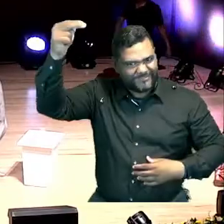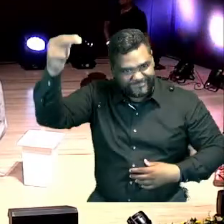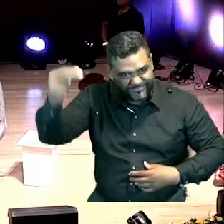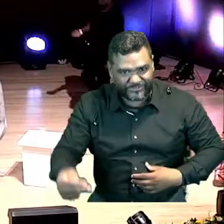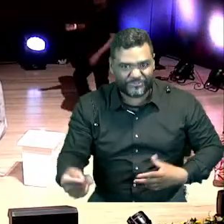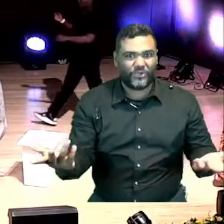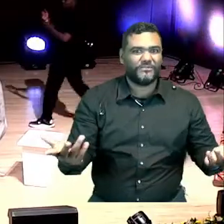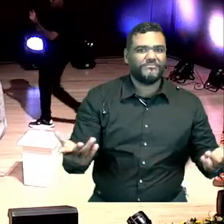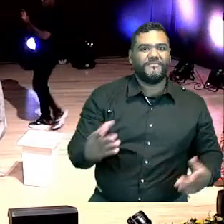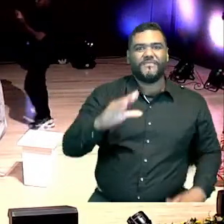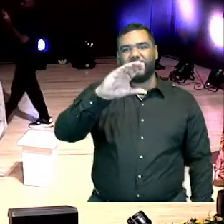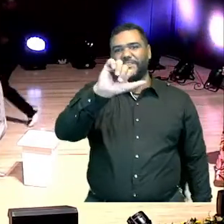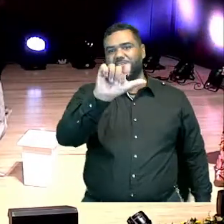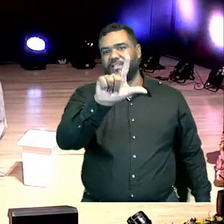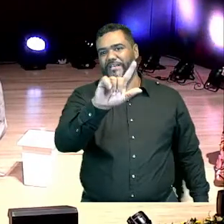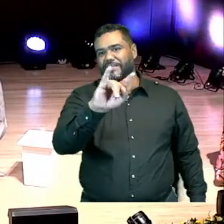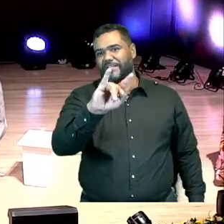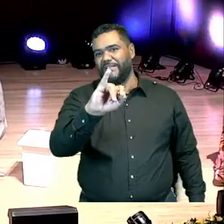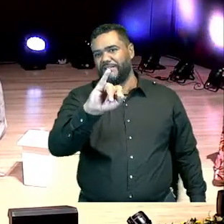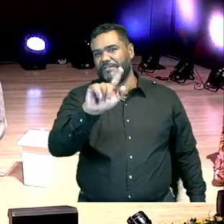CARICOM from Guyana.